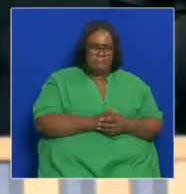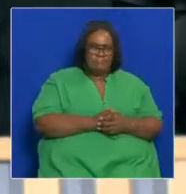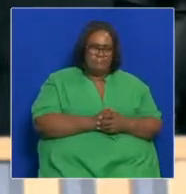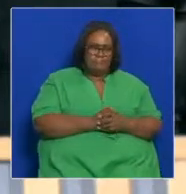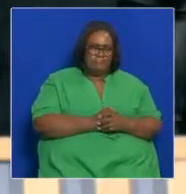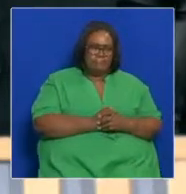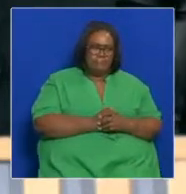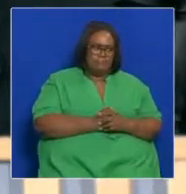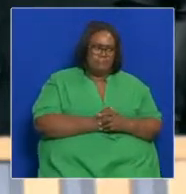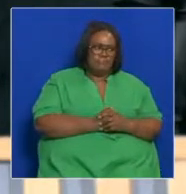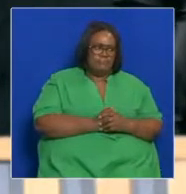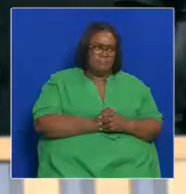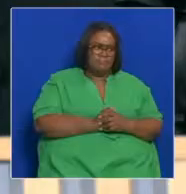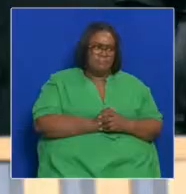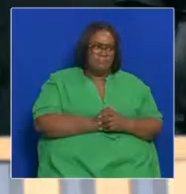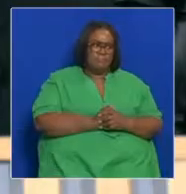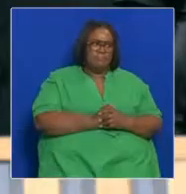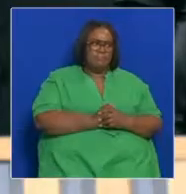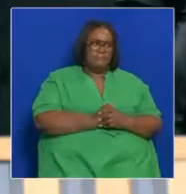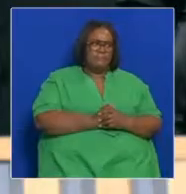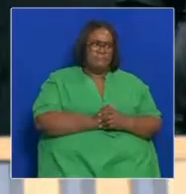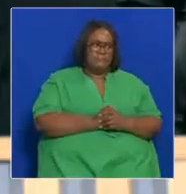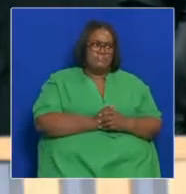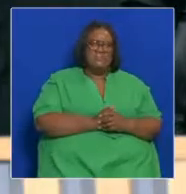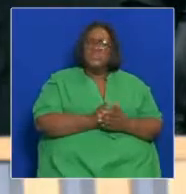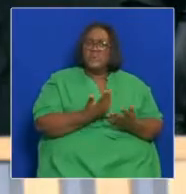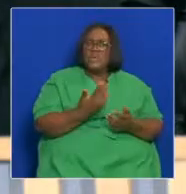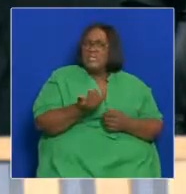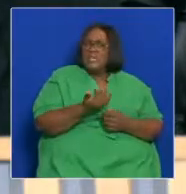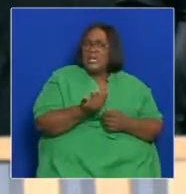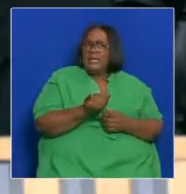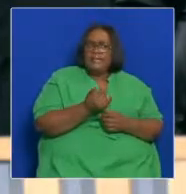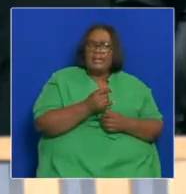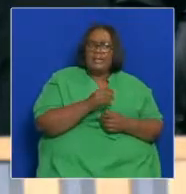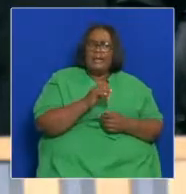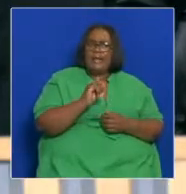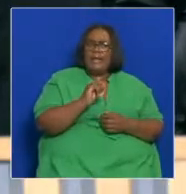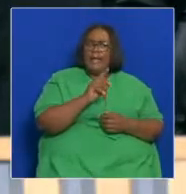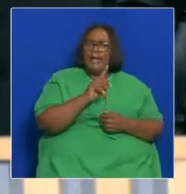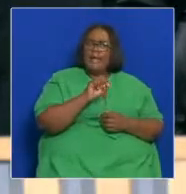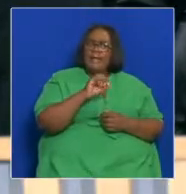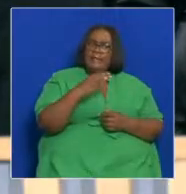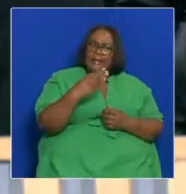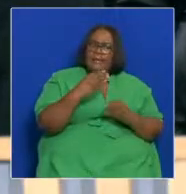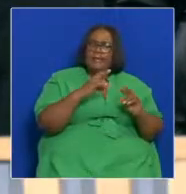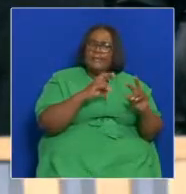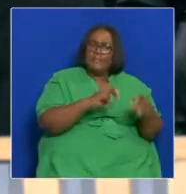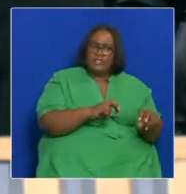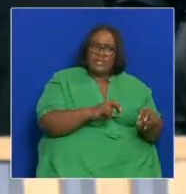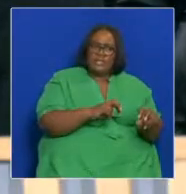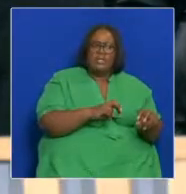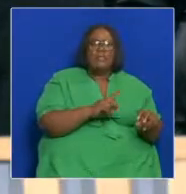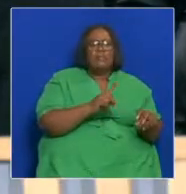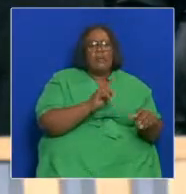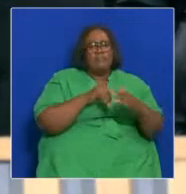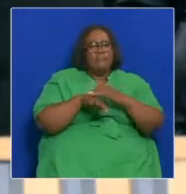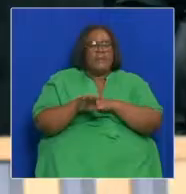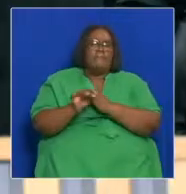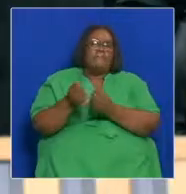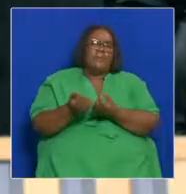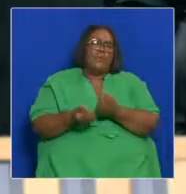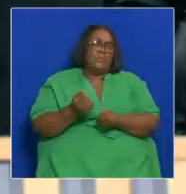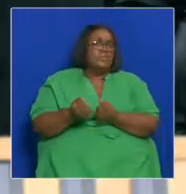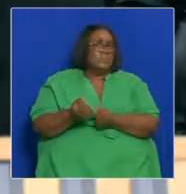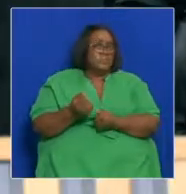it seems that IDEC is investigating and ultimately got him into court, is